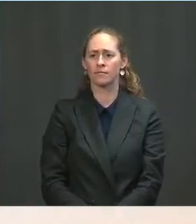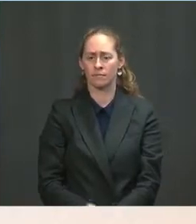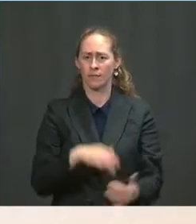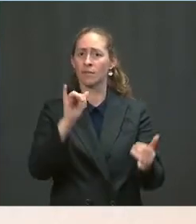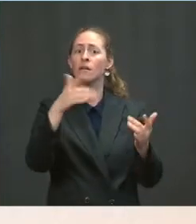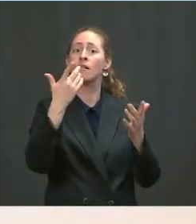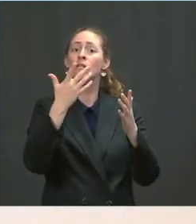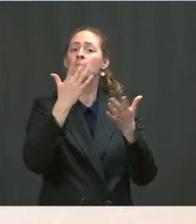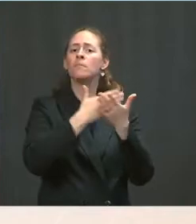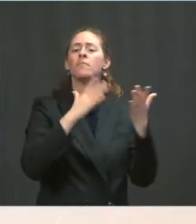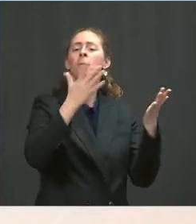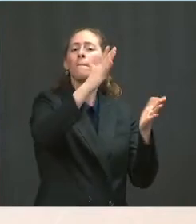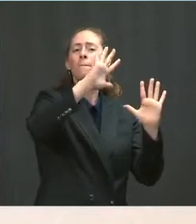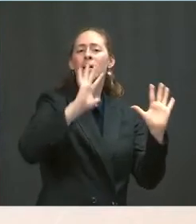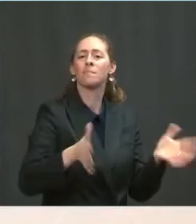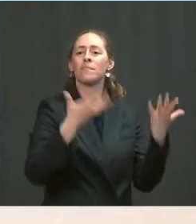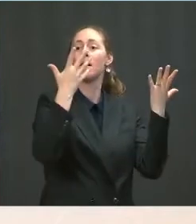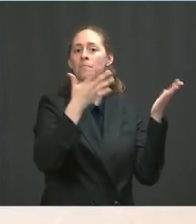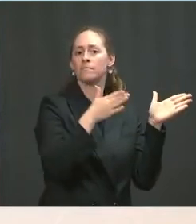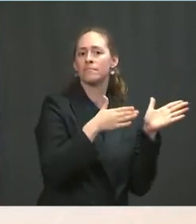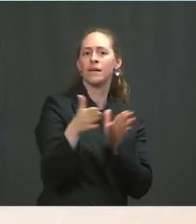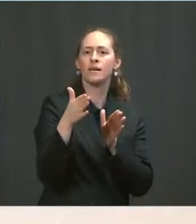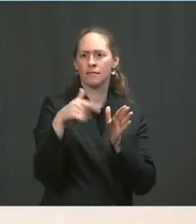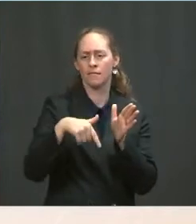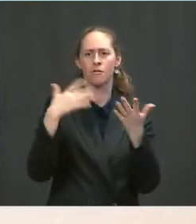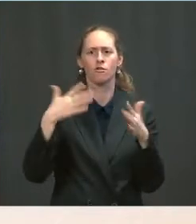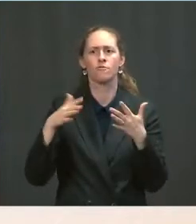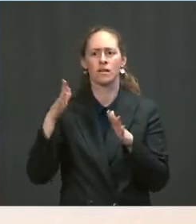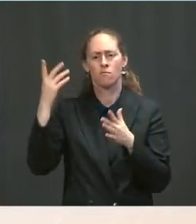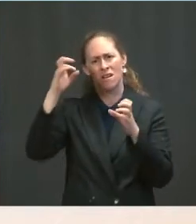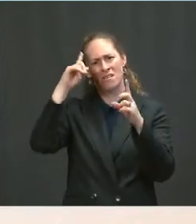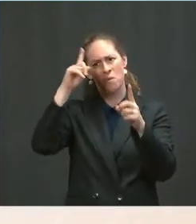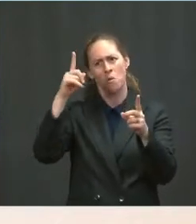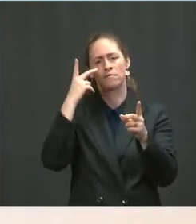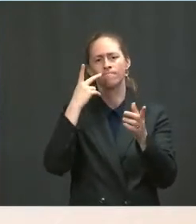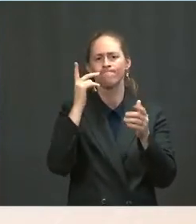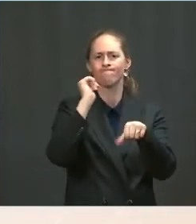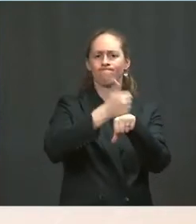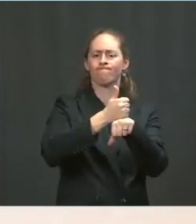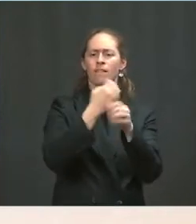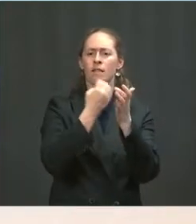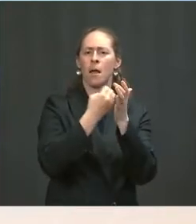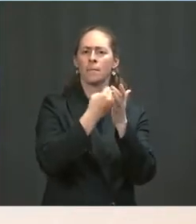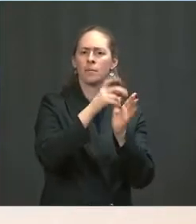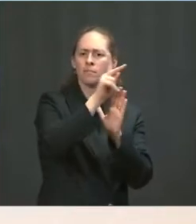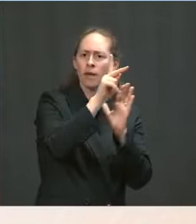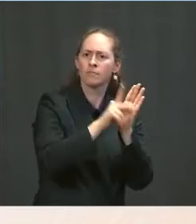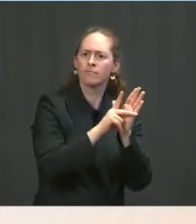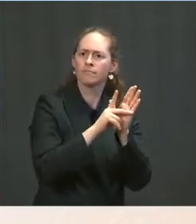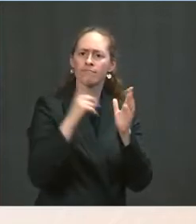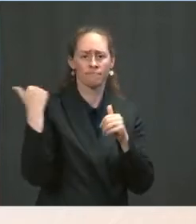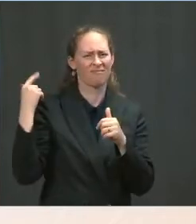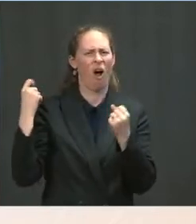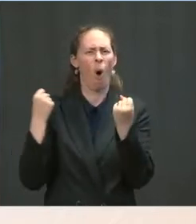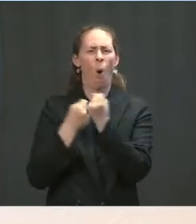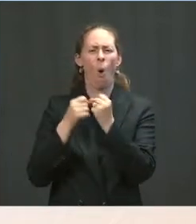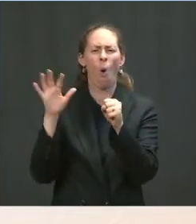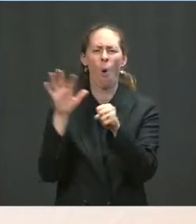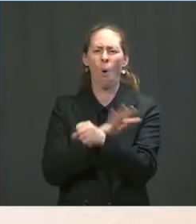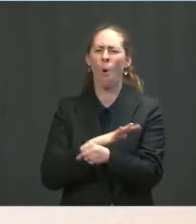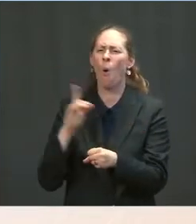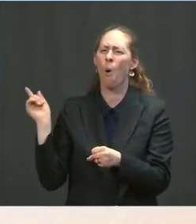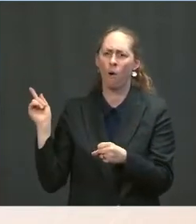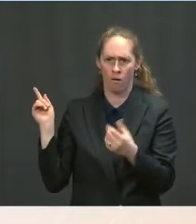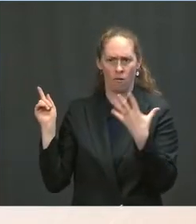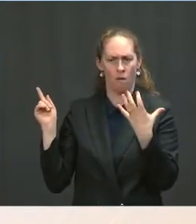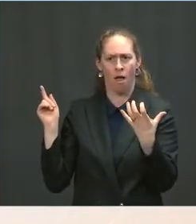forward, his economic policy for this country, and he is all in on this. He brought people here, right, to work with both sides